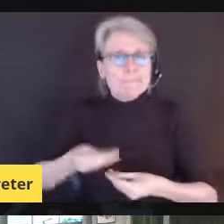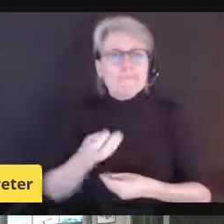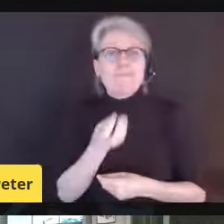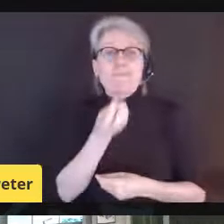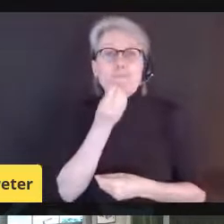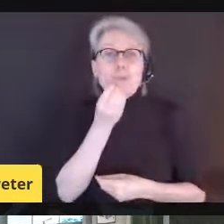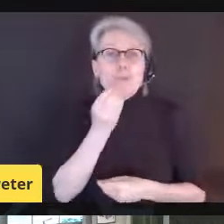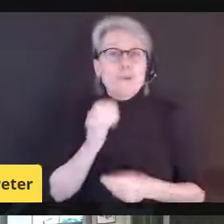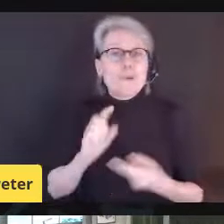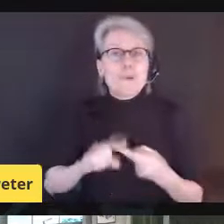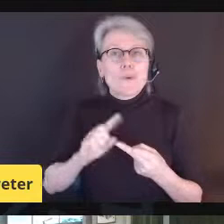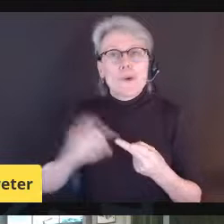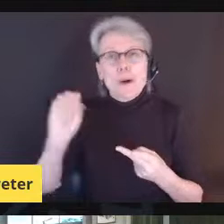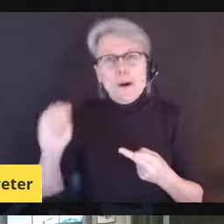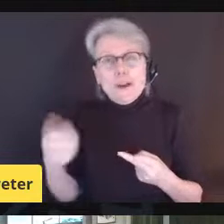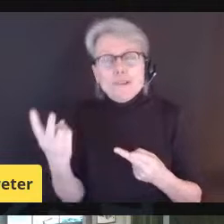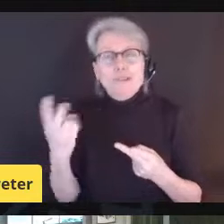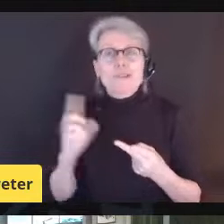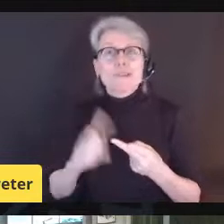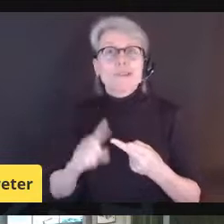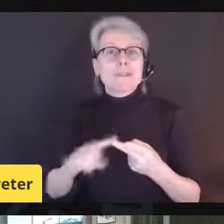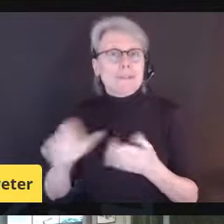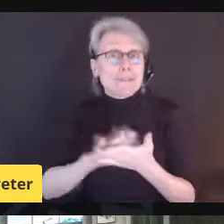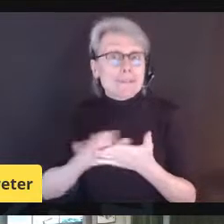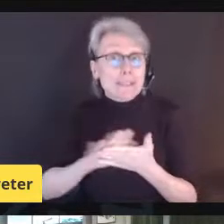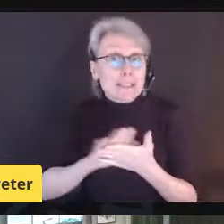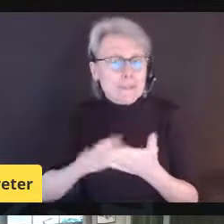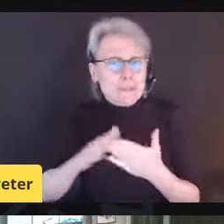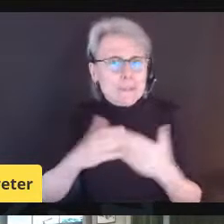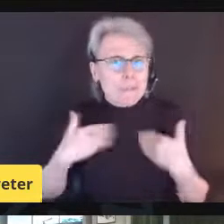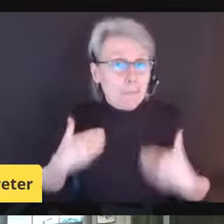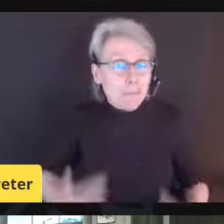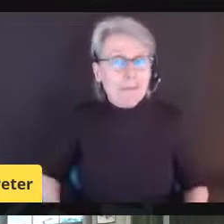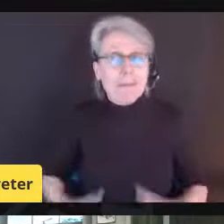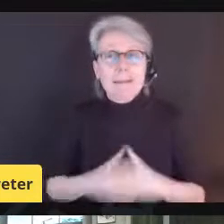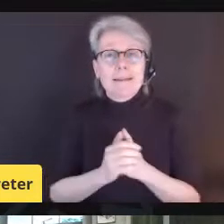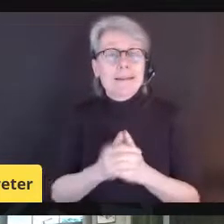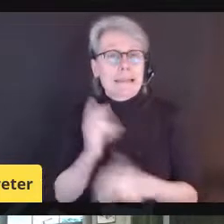it cleans up your body, it keeps you functional.